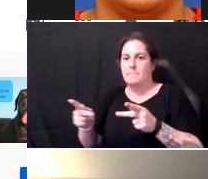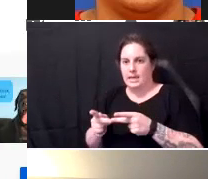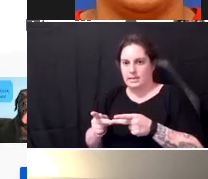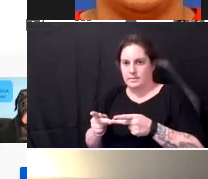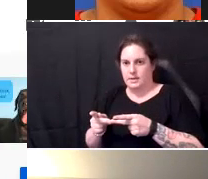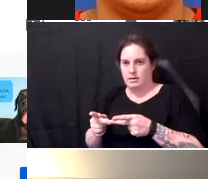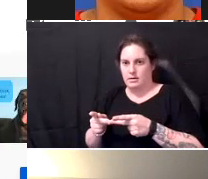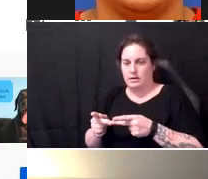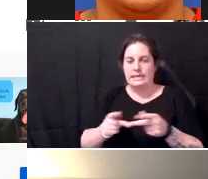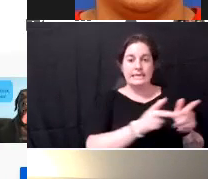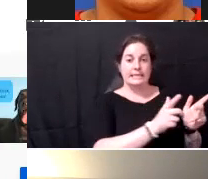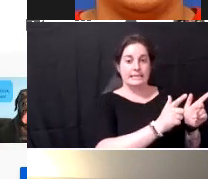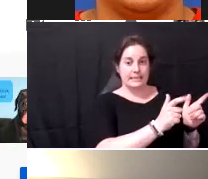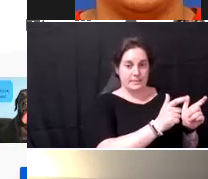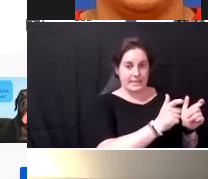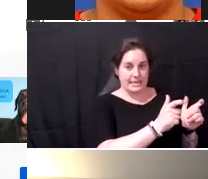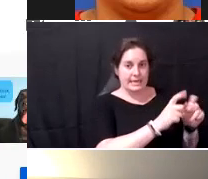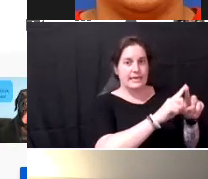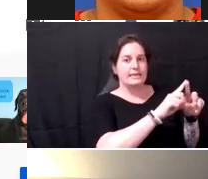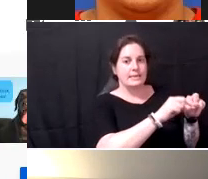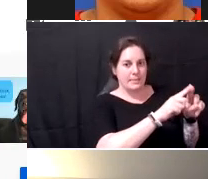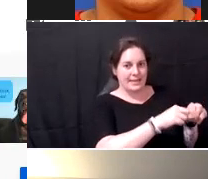Speed relies on distance.